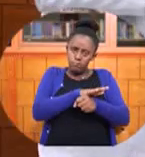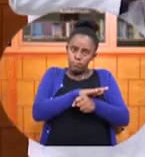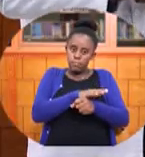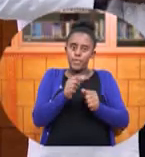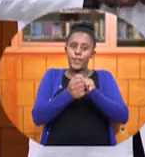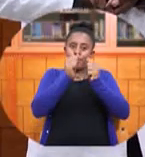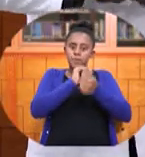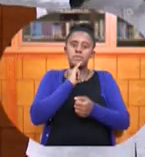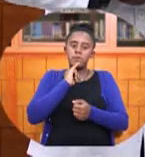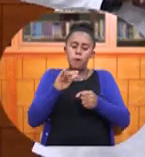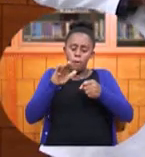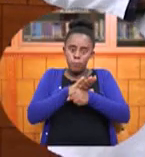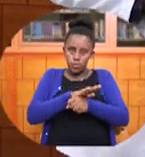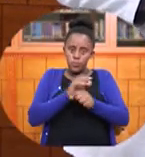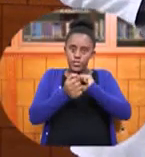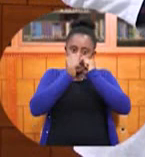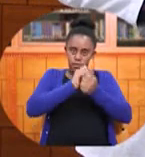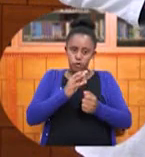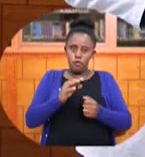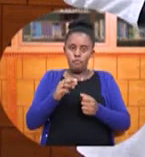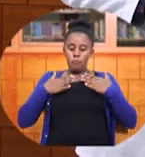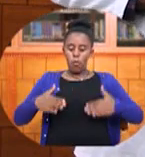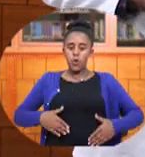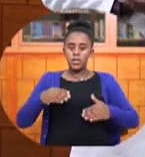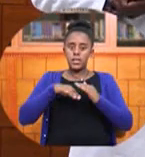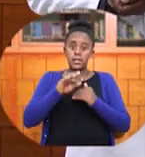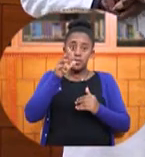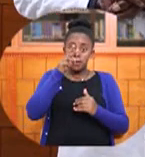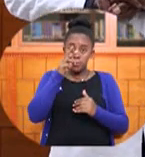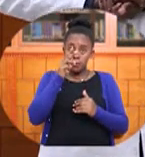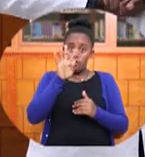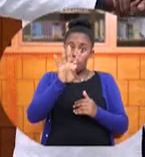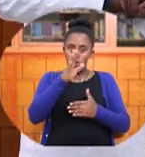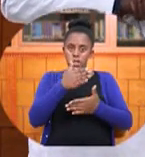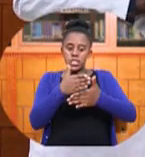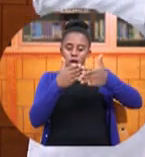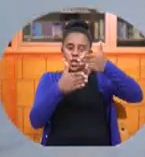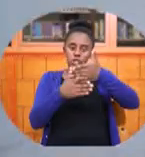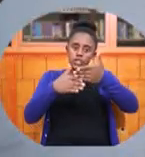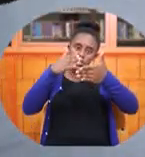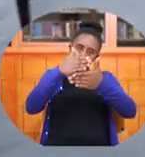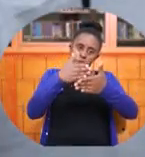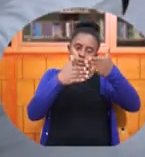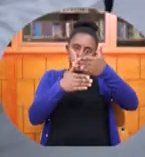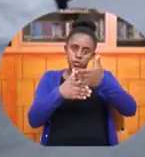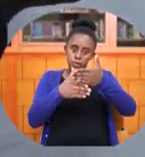Complete metamorphosis is a complete change of body in insect which is involving 4 stages.